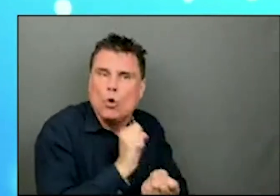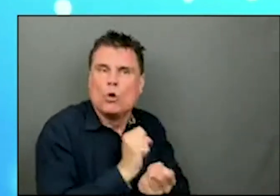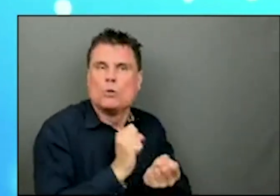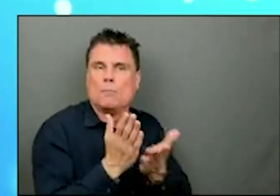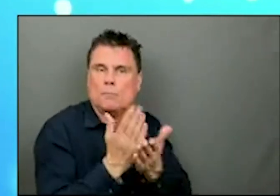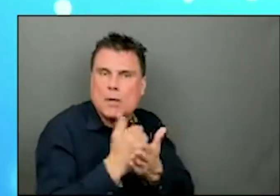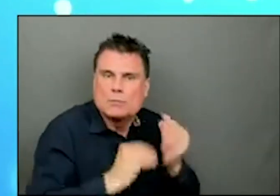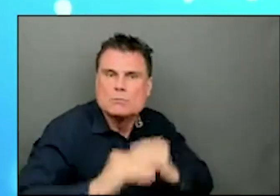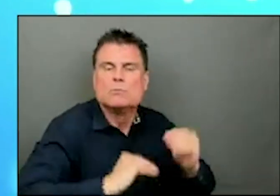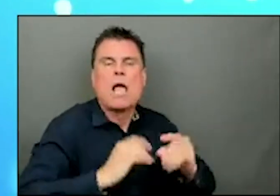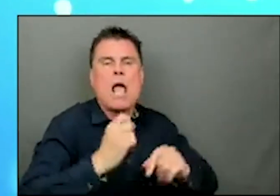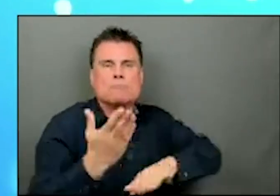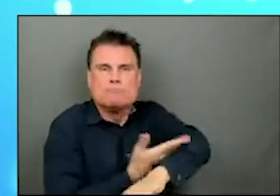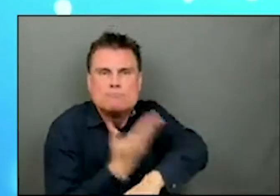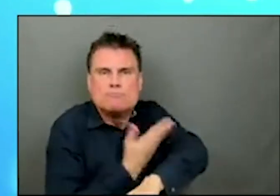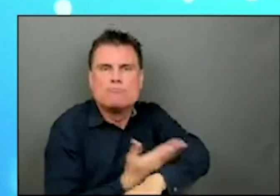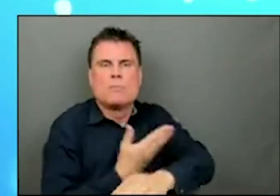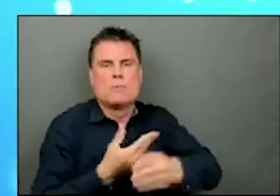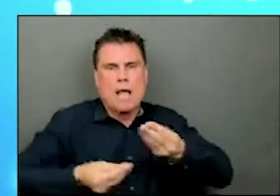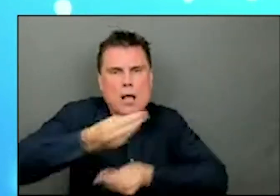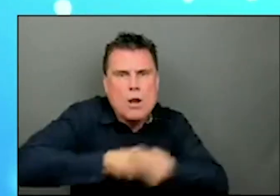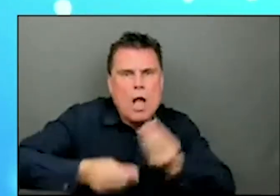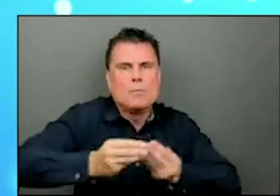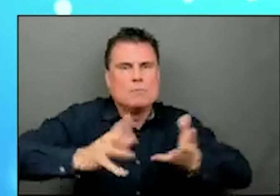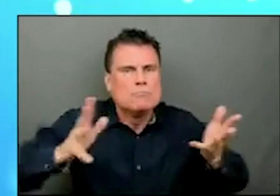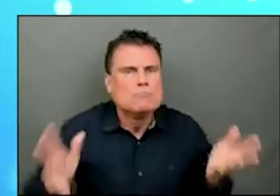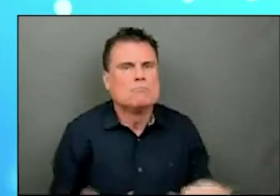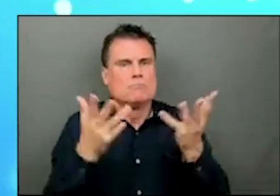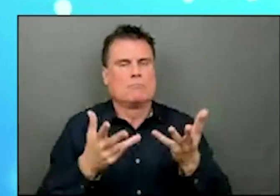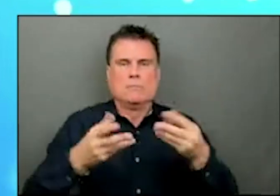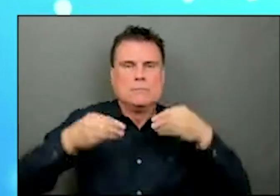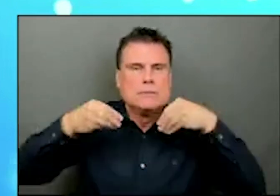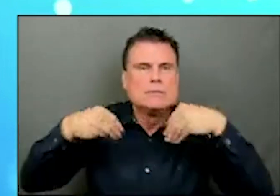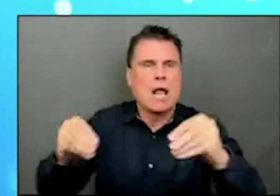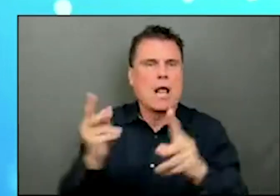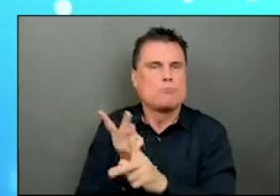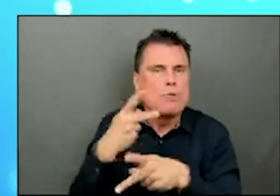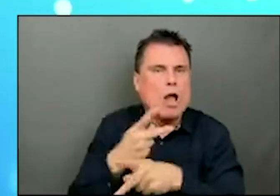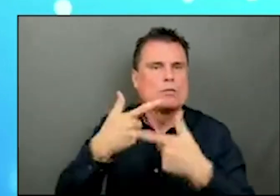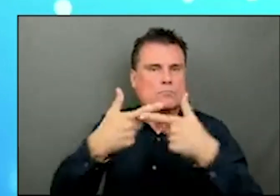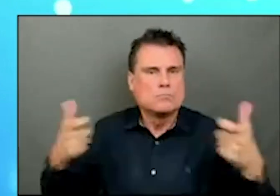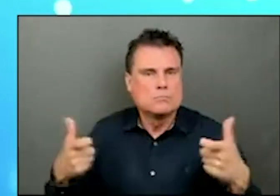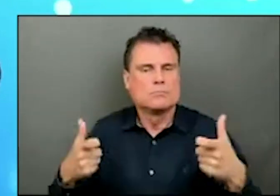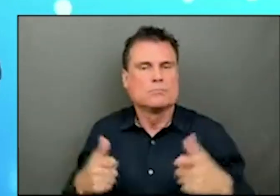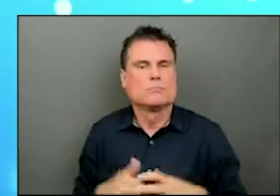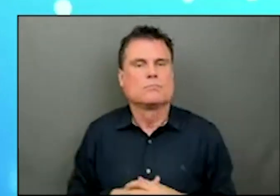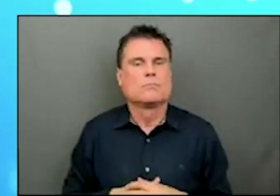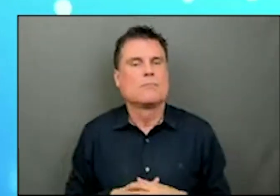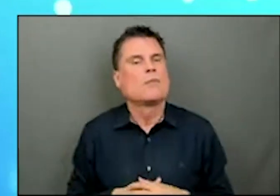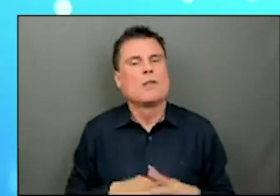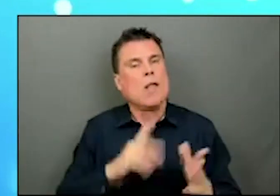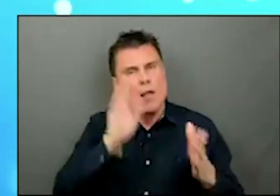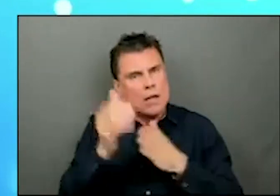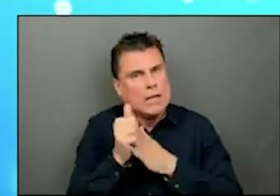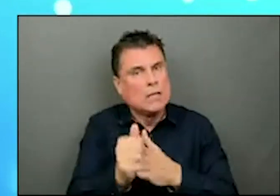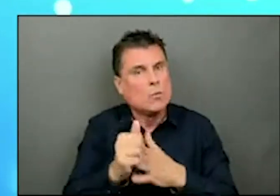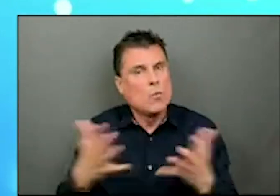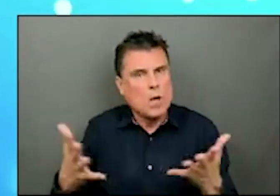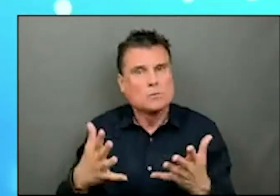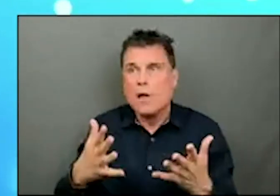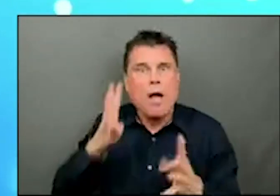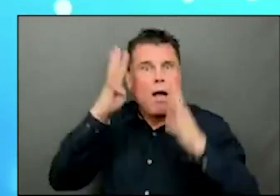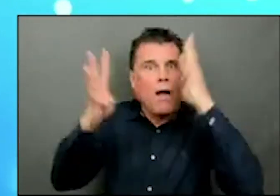trade revenues, investments, taxes, and the secondary research and innovation that comes from them that creates new spin-offs, new